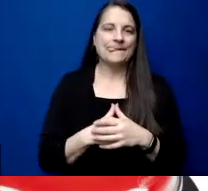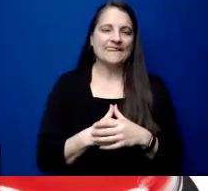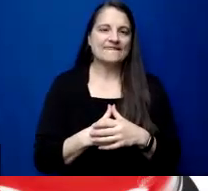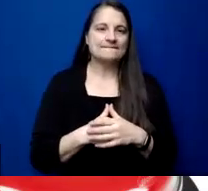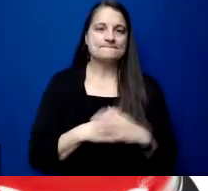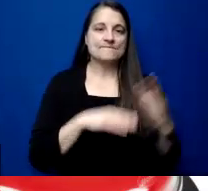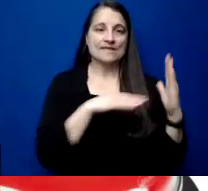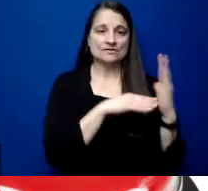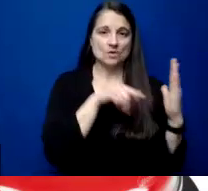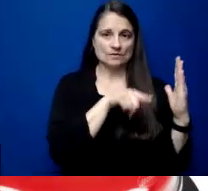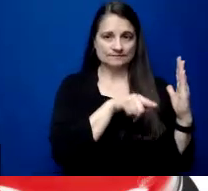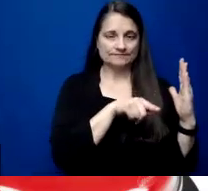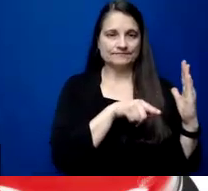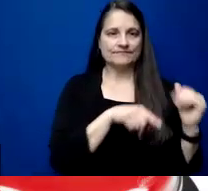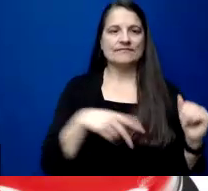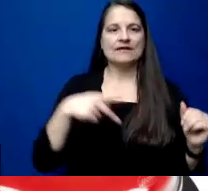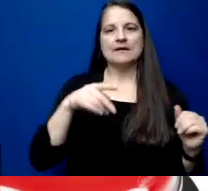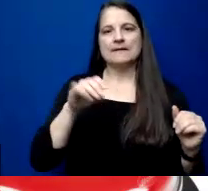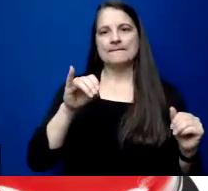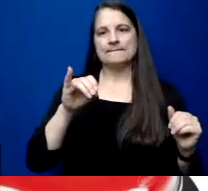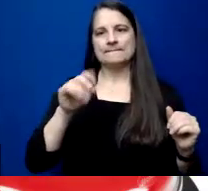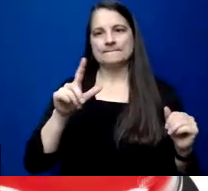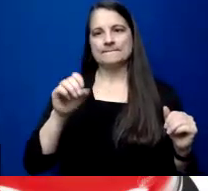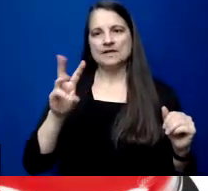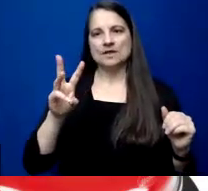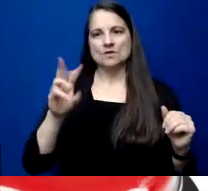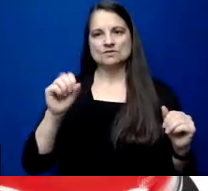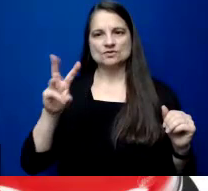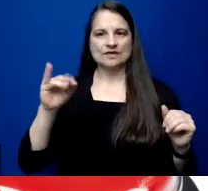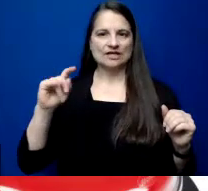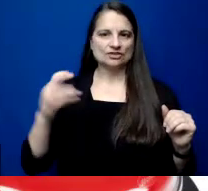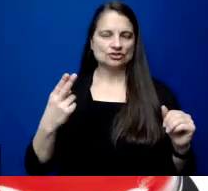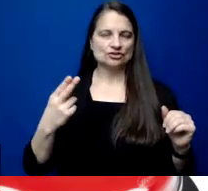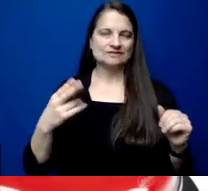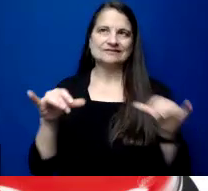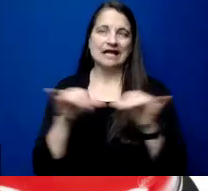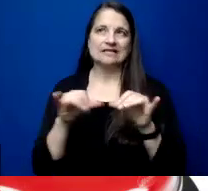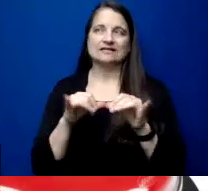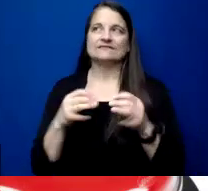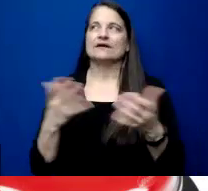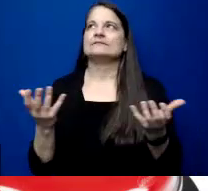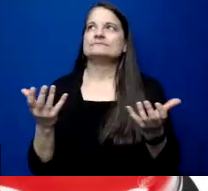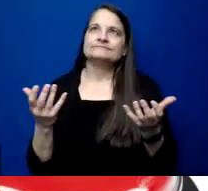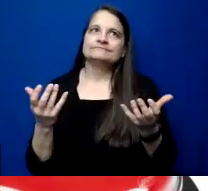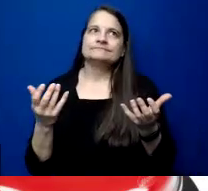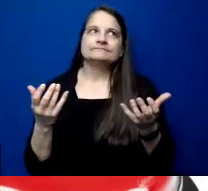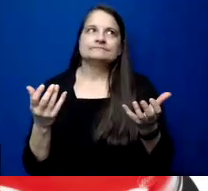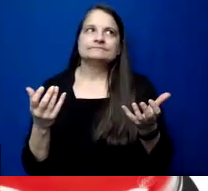lower left-hand corner here is a pillow switch. That's about the size of, I don't know, like maybe